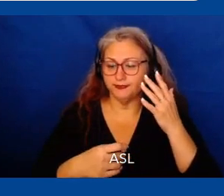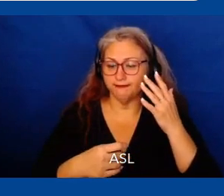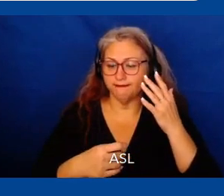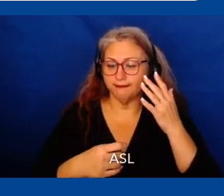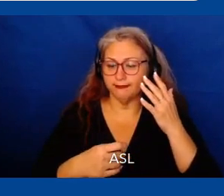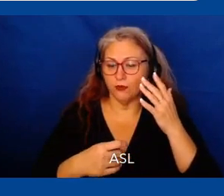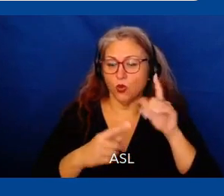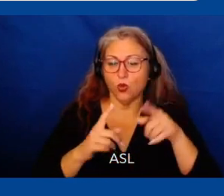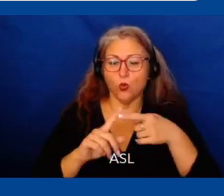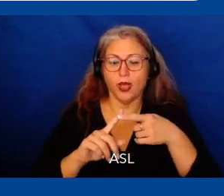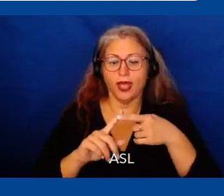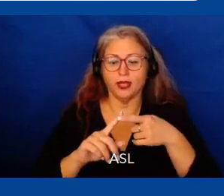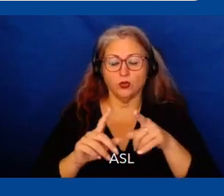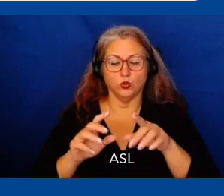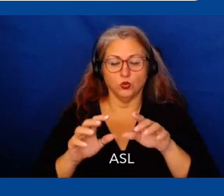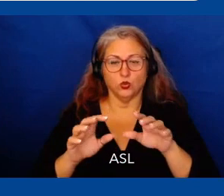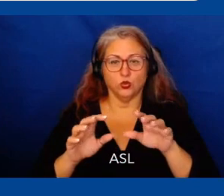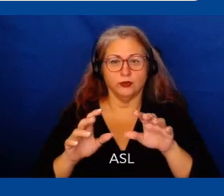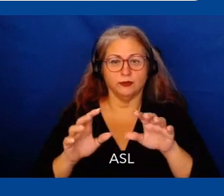doing like